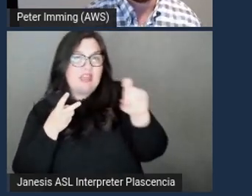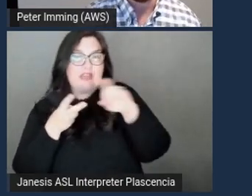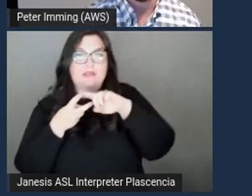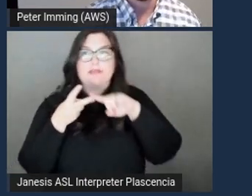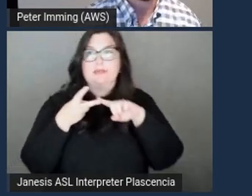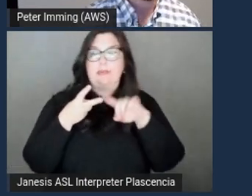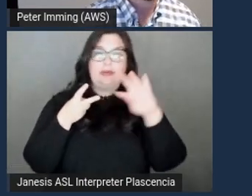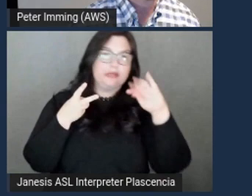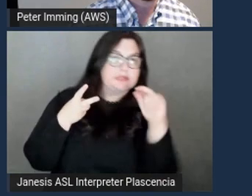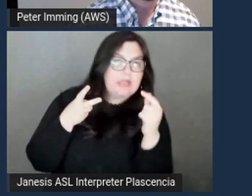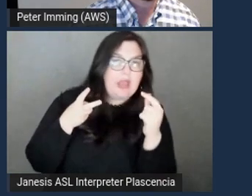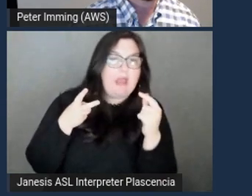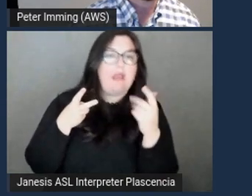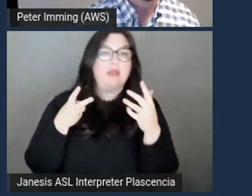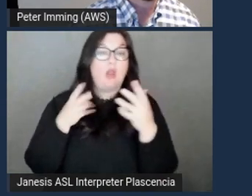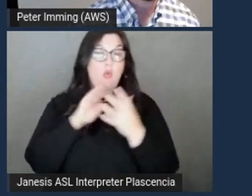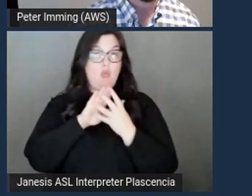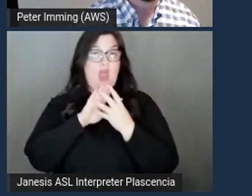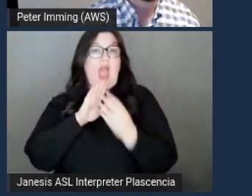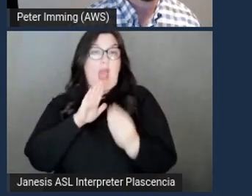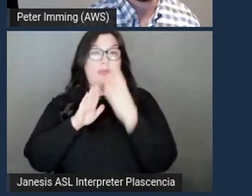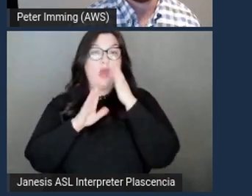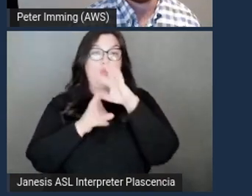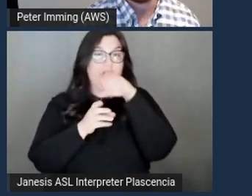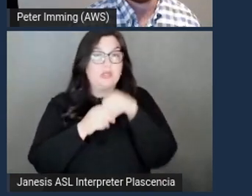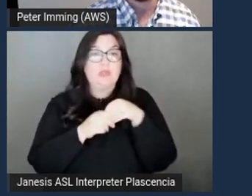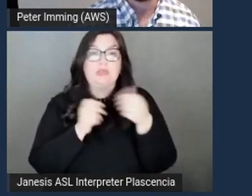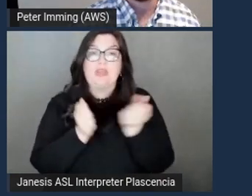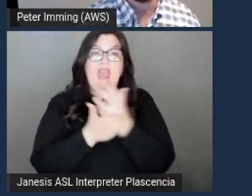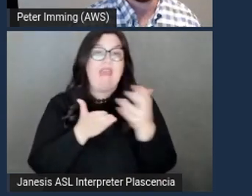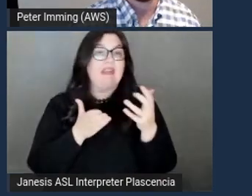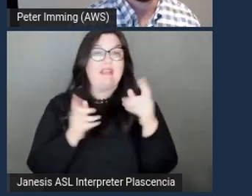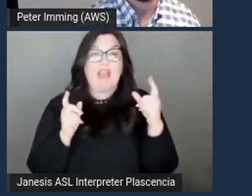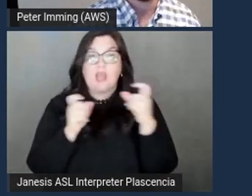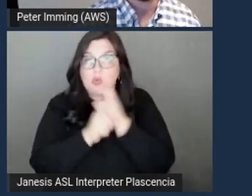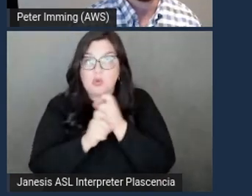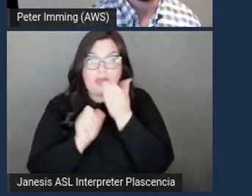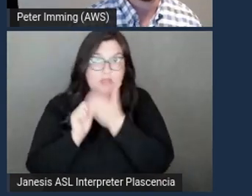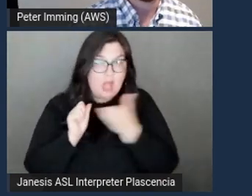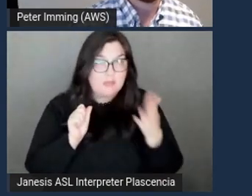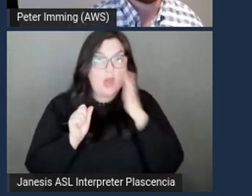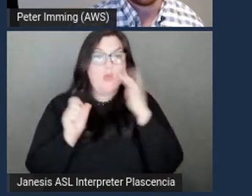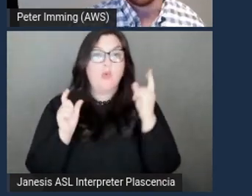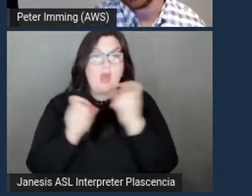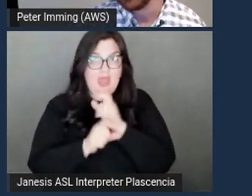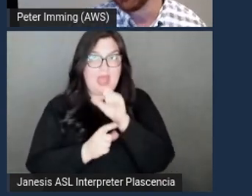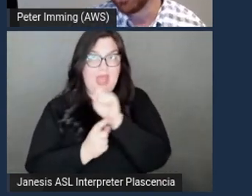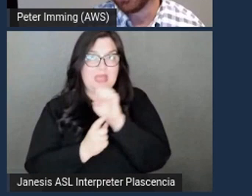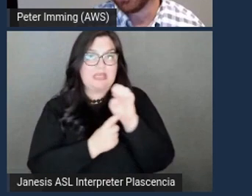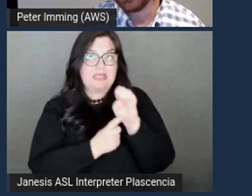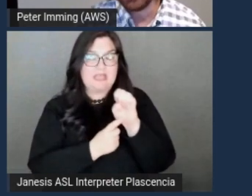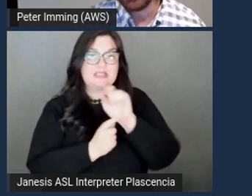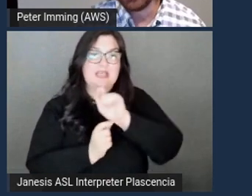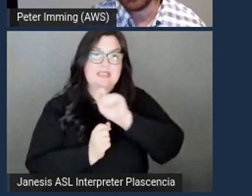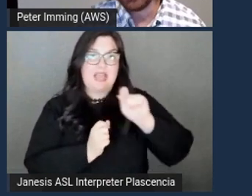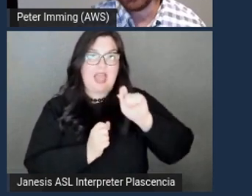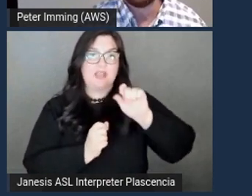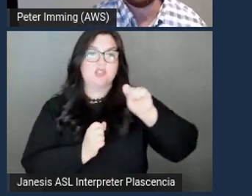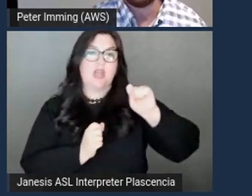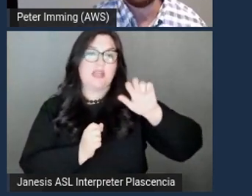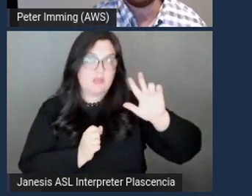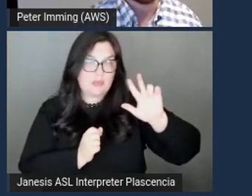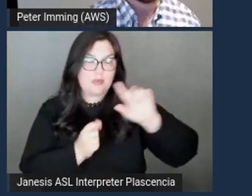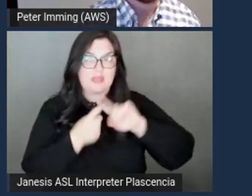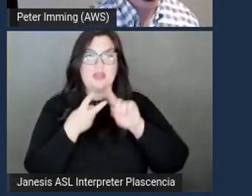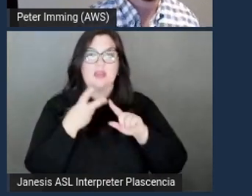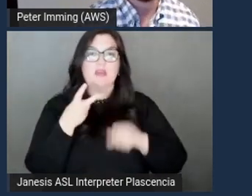Our replication is going to include any encrypted objects, and we're going to encrypt those with SSE-S3. And then